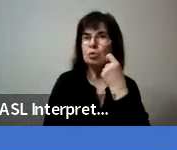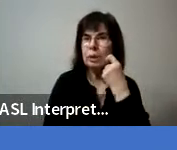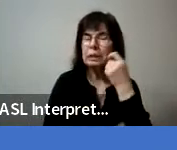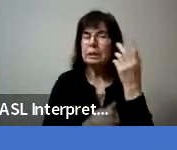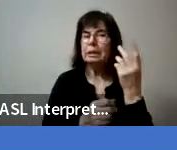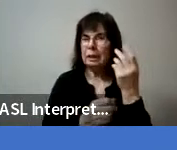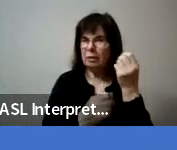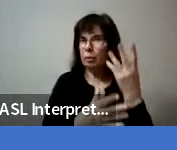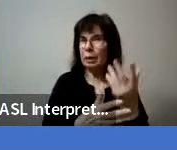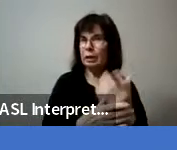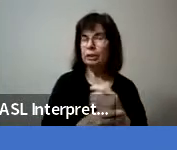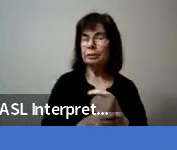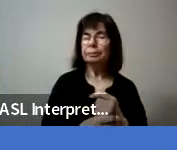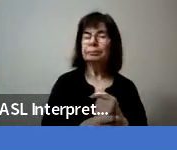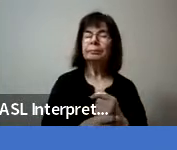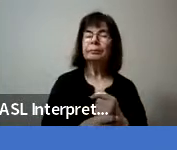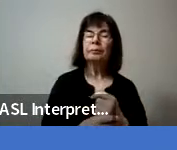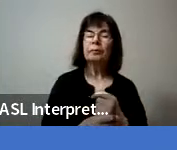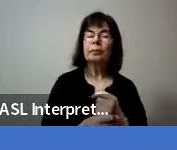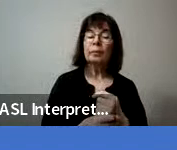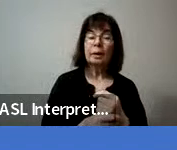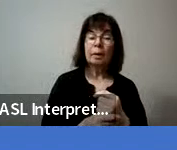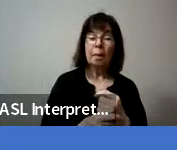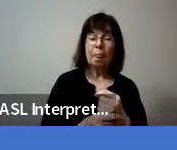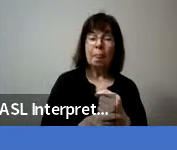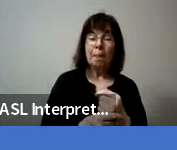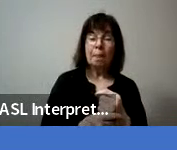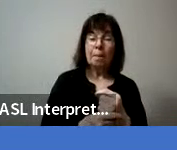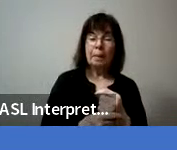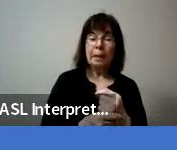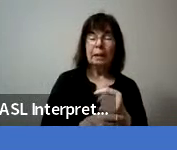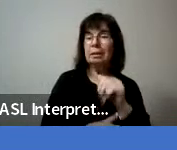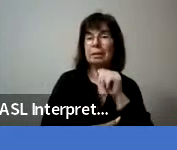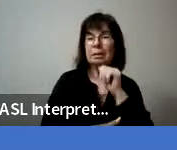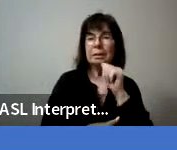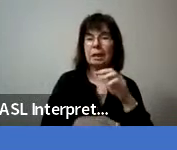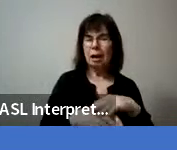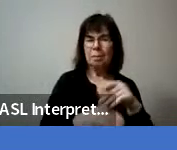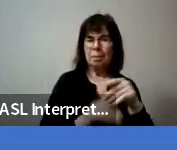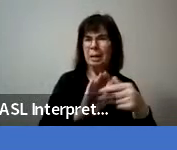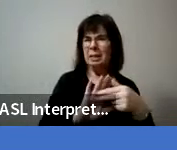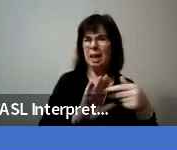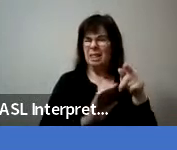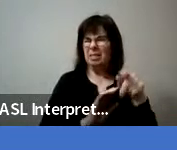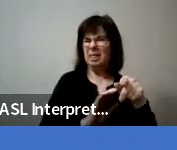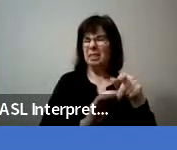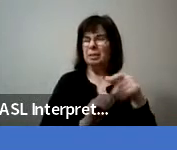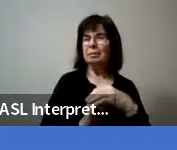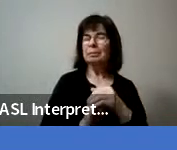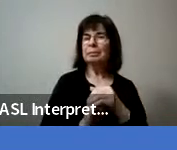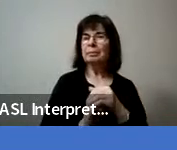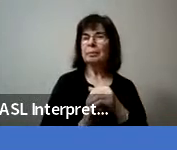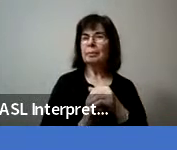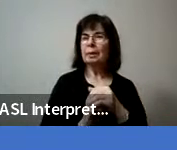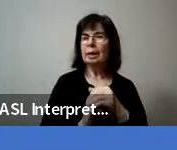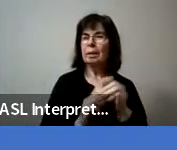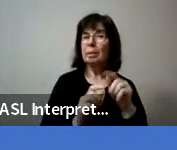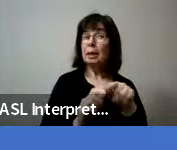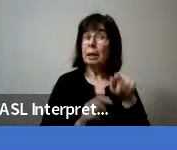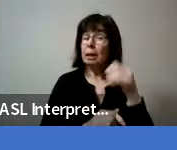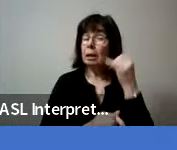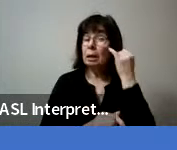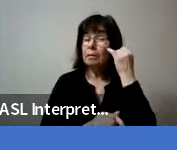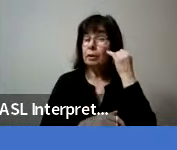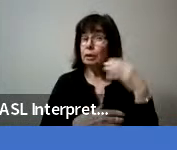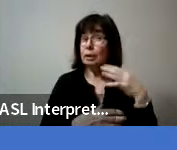requirement, as well as the unwinding period. It's not on this slide, but also for those interested in